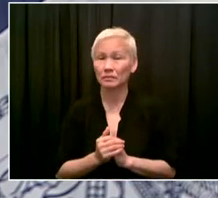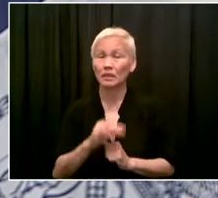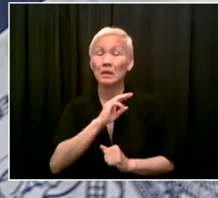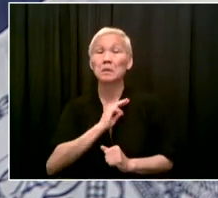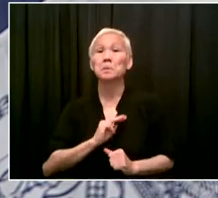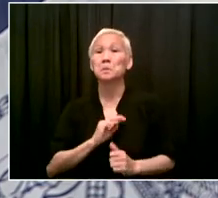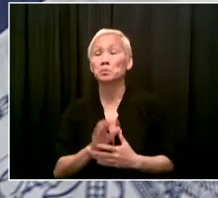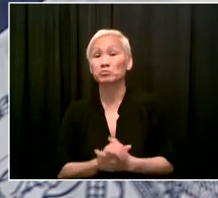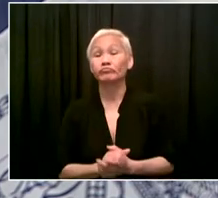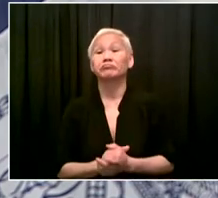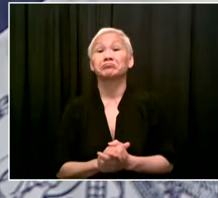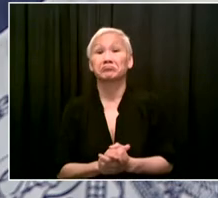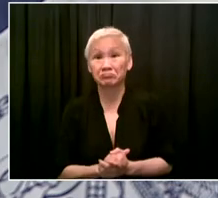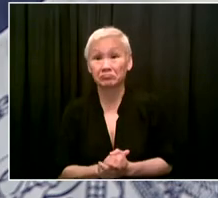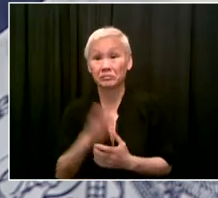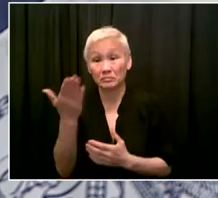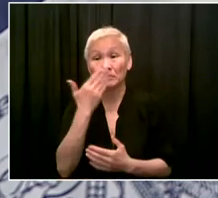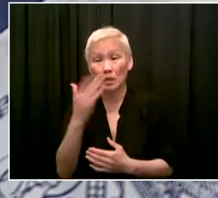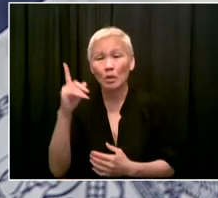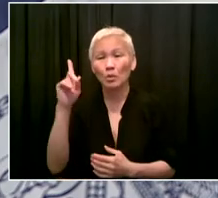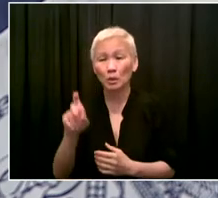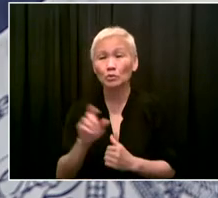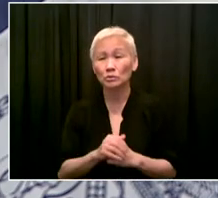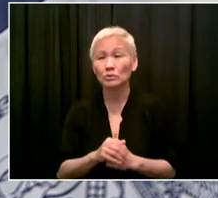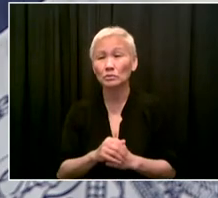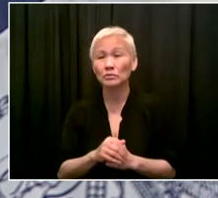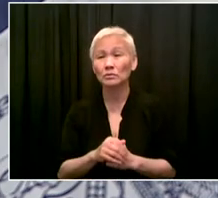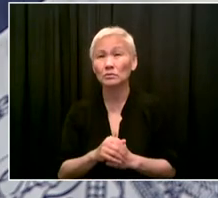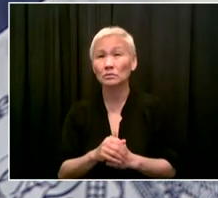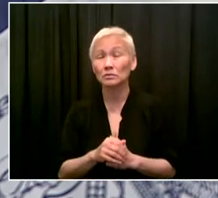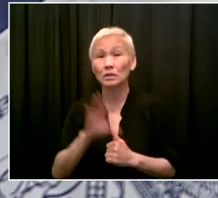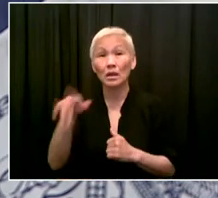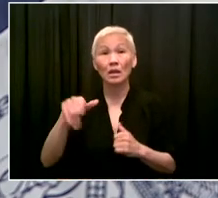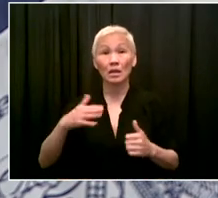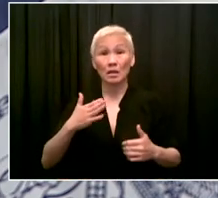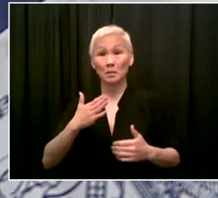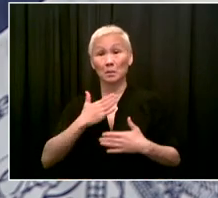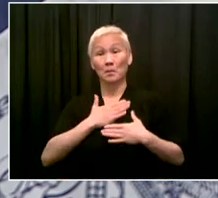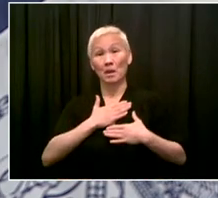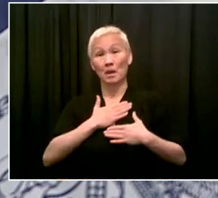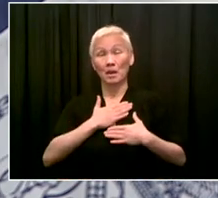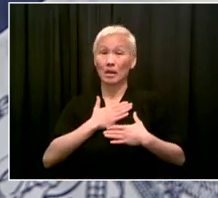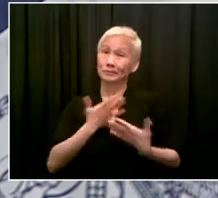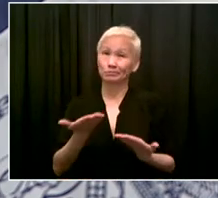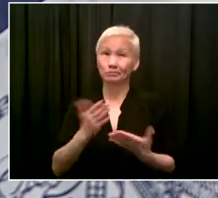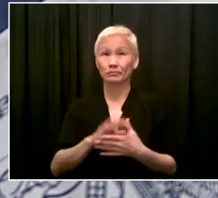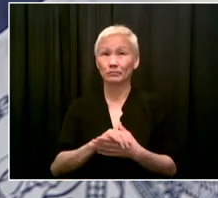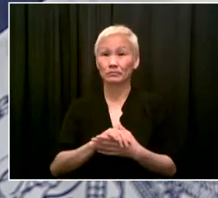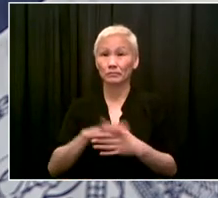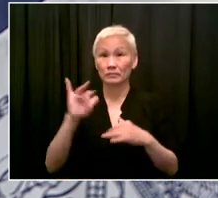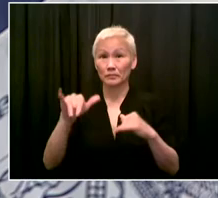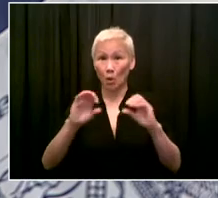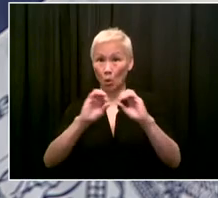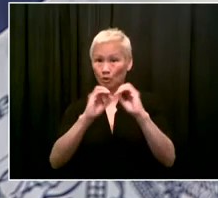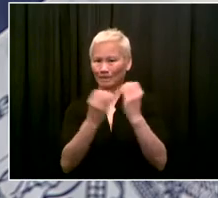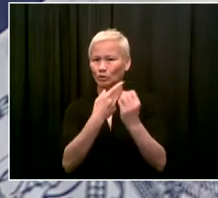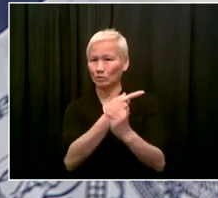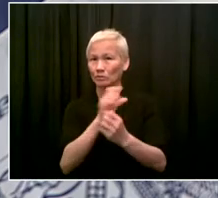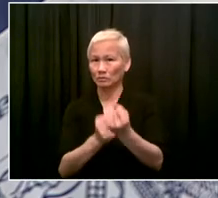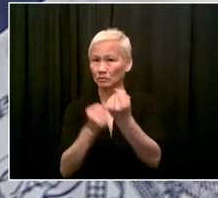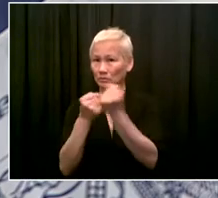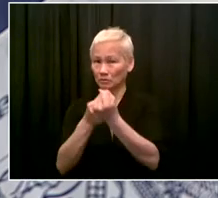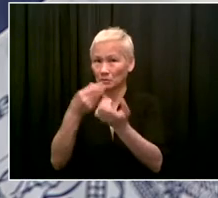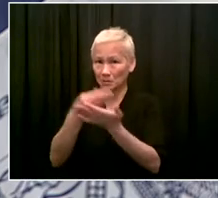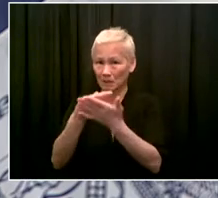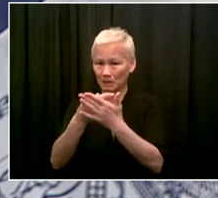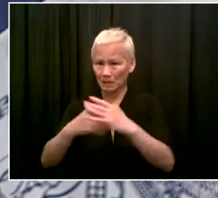anything, in this case, it was a referendum my administration sponsored and the people voted for, I think it worked overwhelming. I'll tell you why. But I think